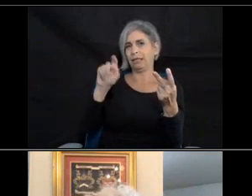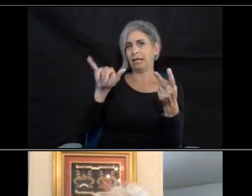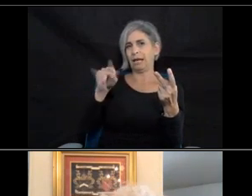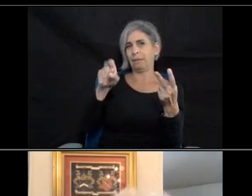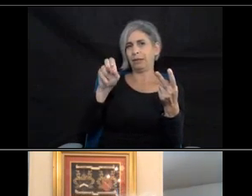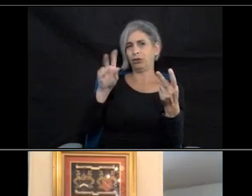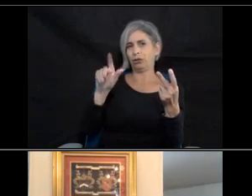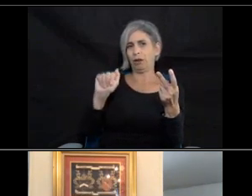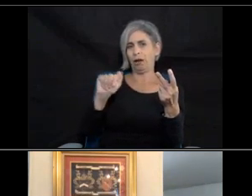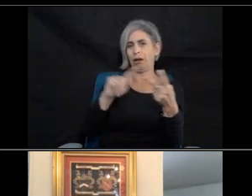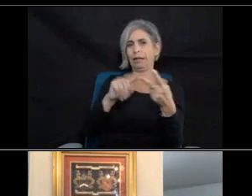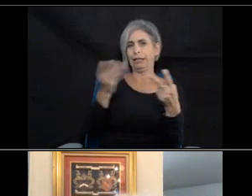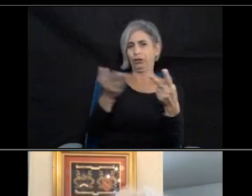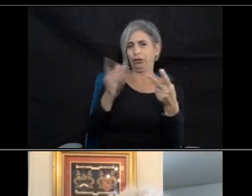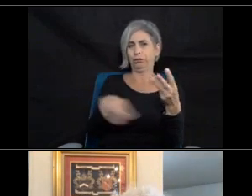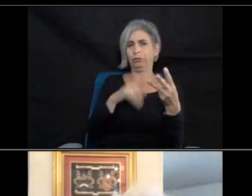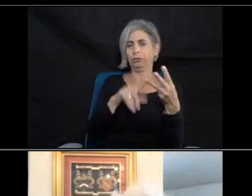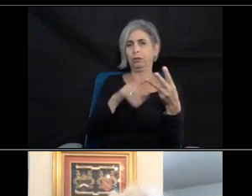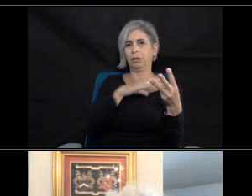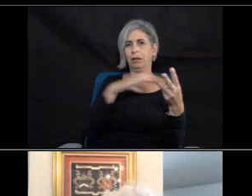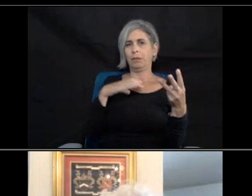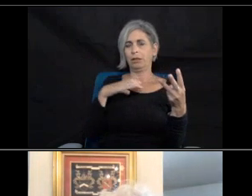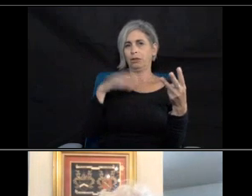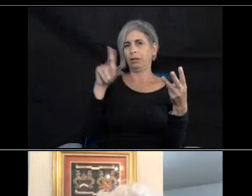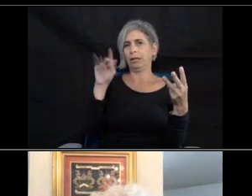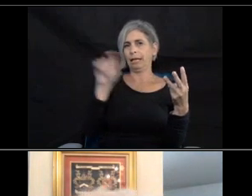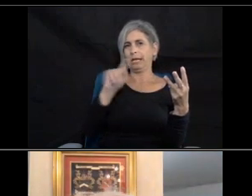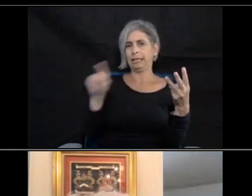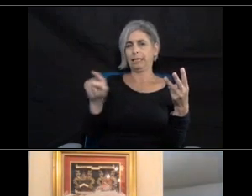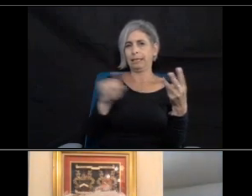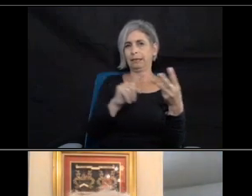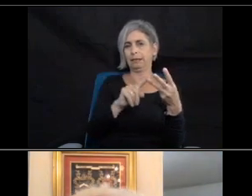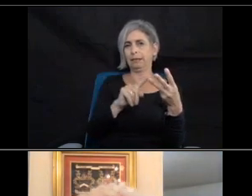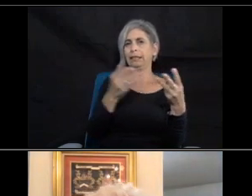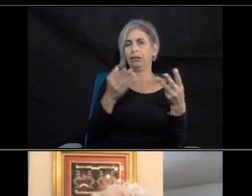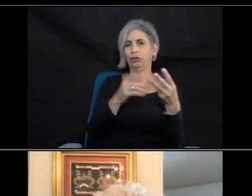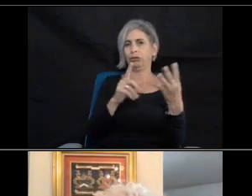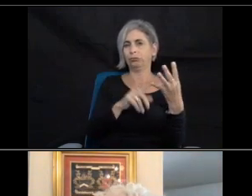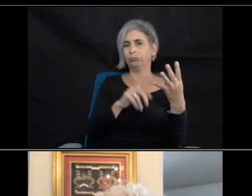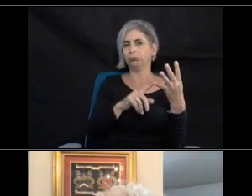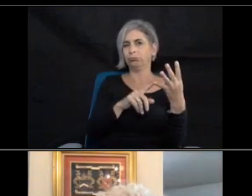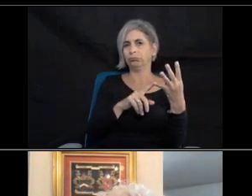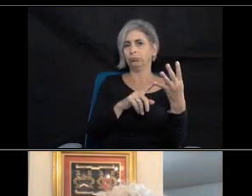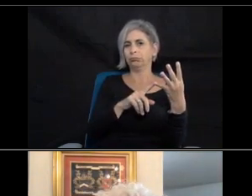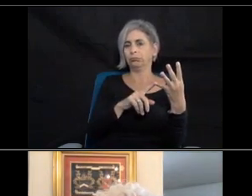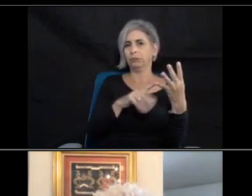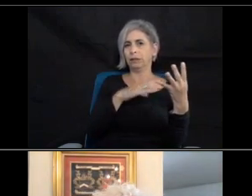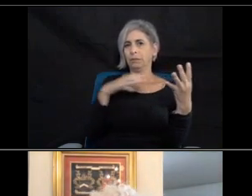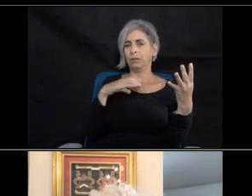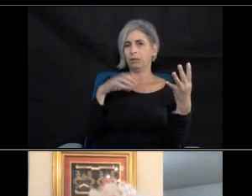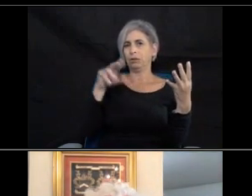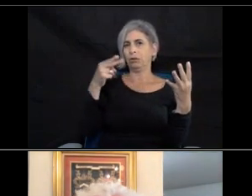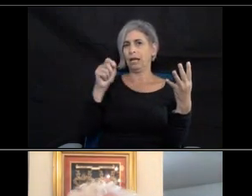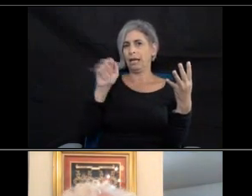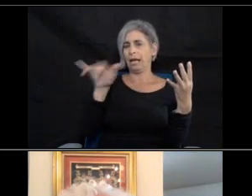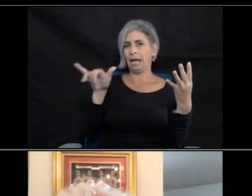Mayor. Here. Commissioner Justin Katz. Here. Commissioner Woodrow